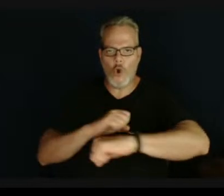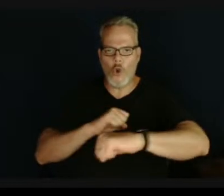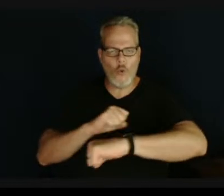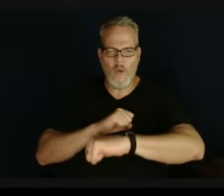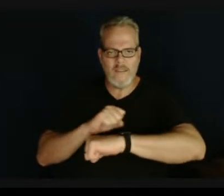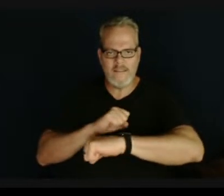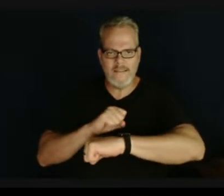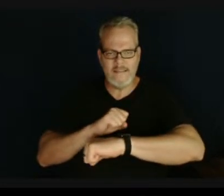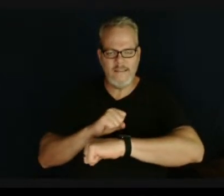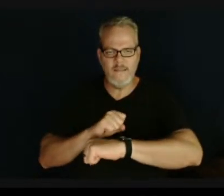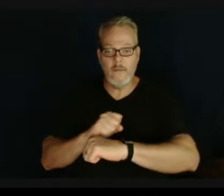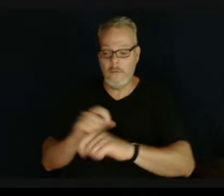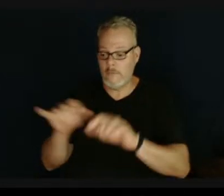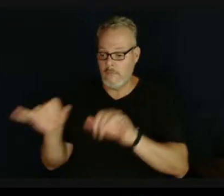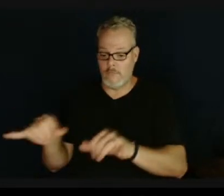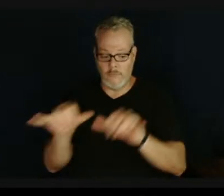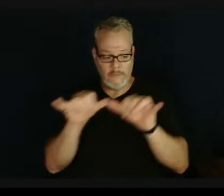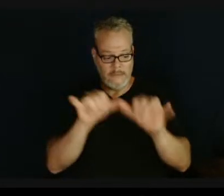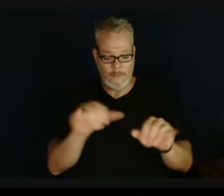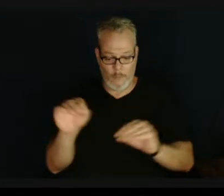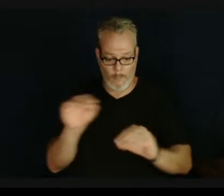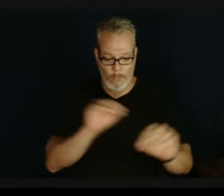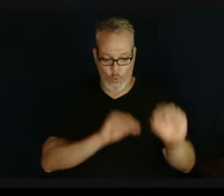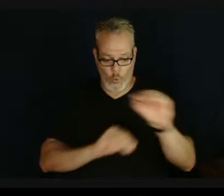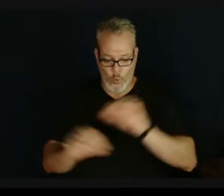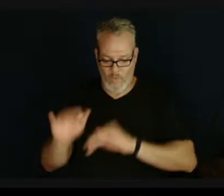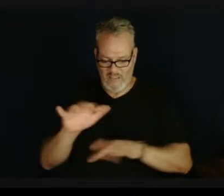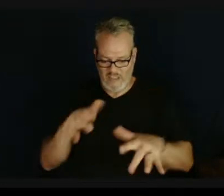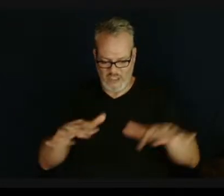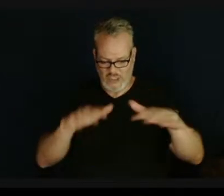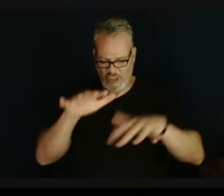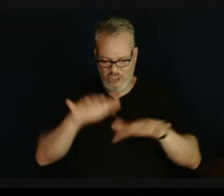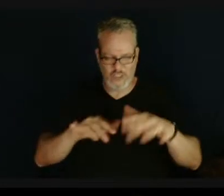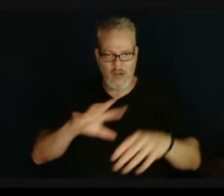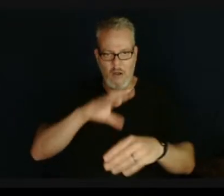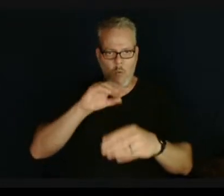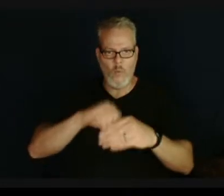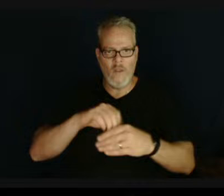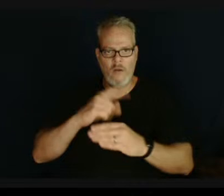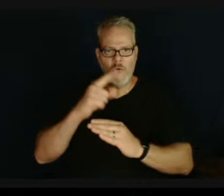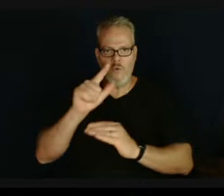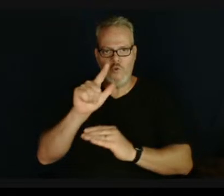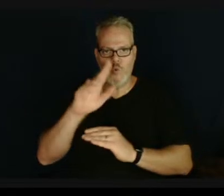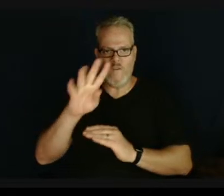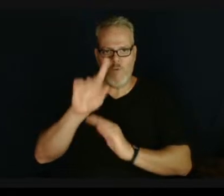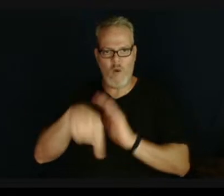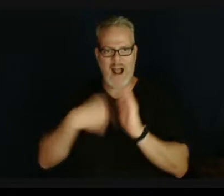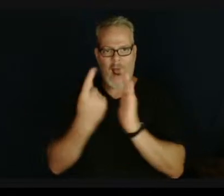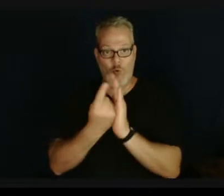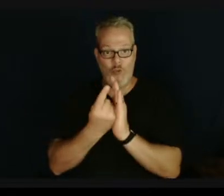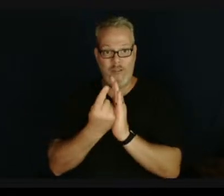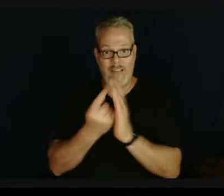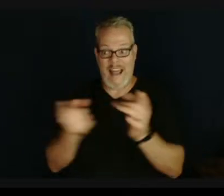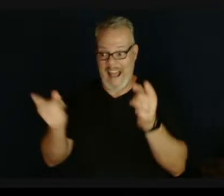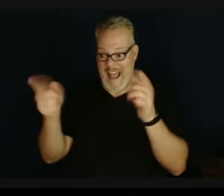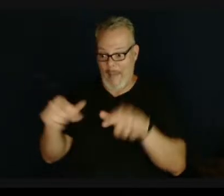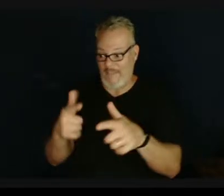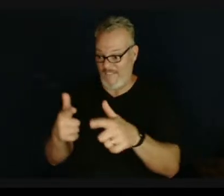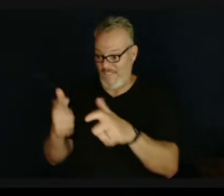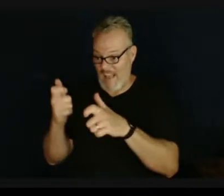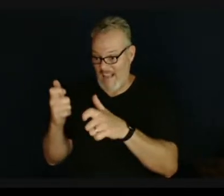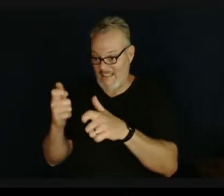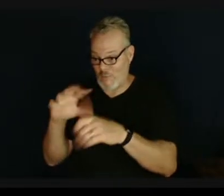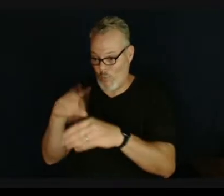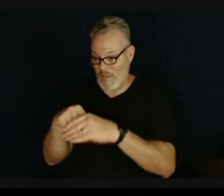similar movement of the land that occurs over 24 hours rather than in an instant. That's what we call a slow earthquake. It happens geologically fast still within 24